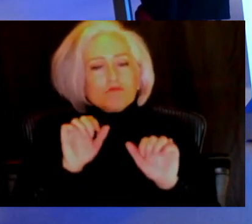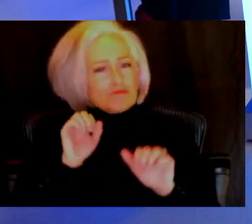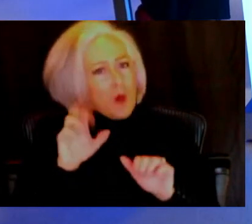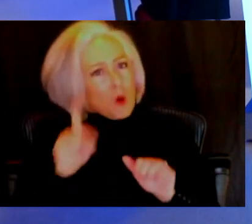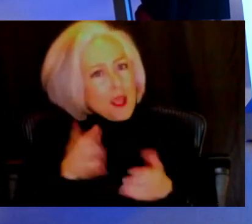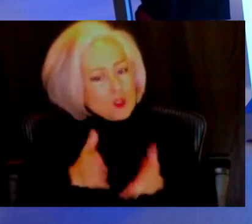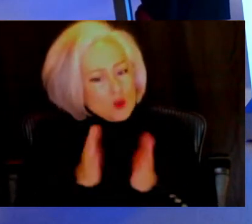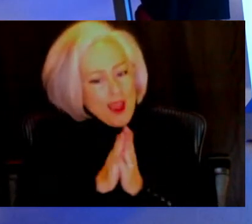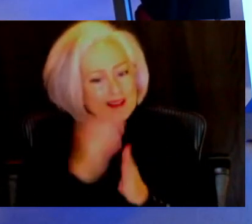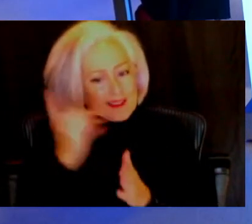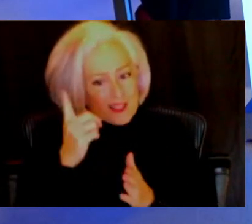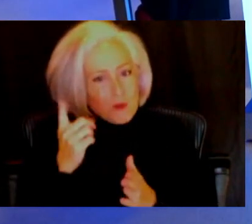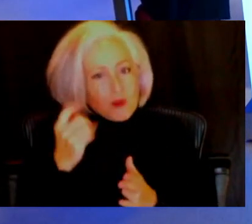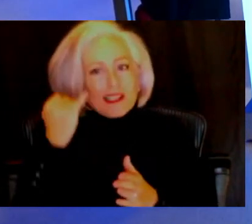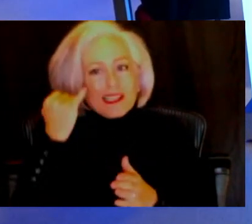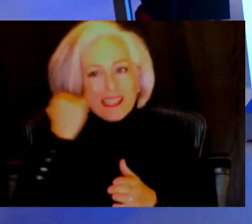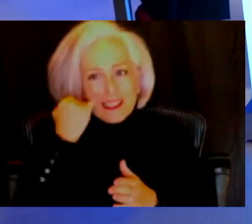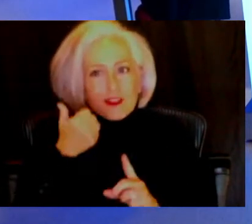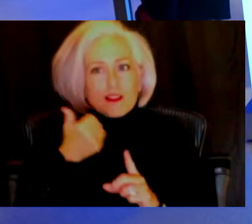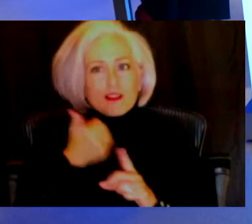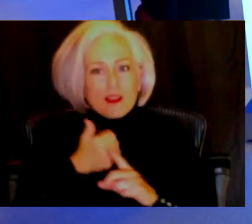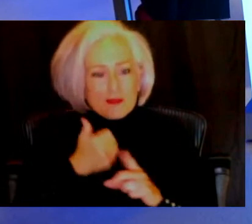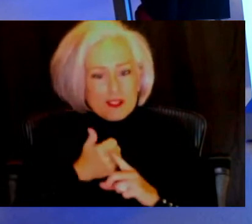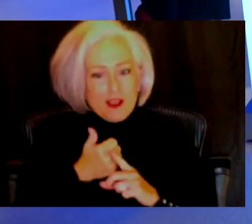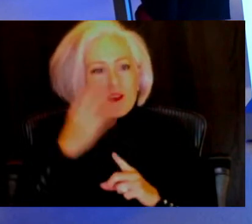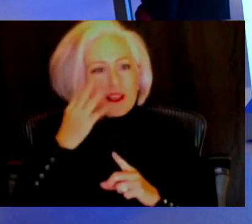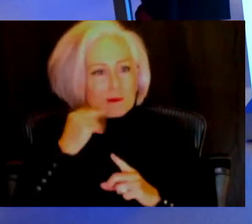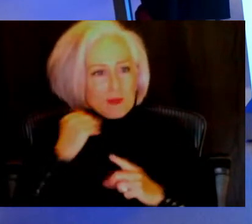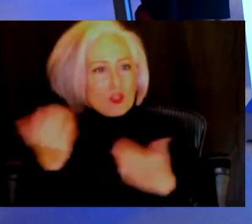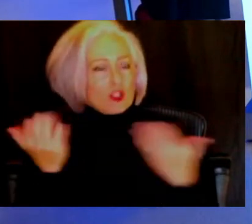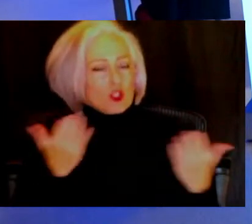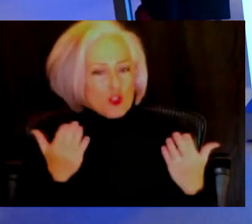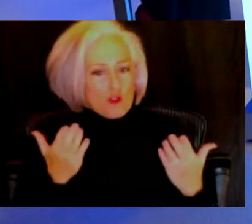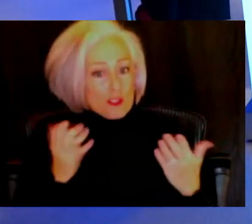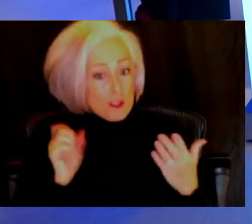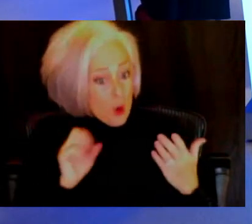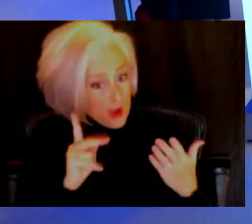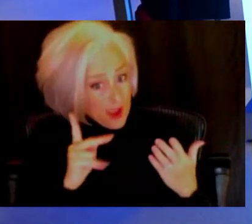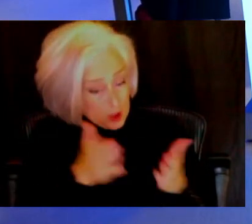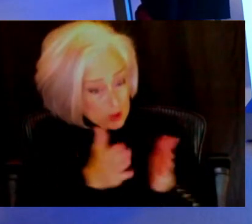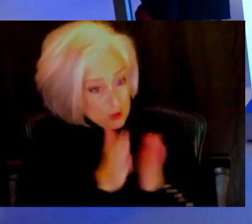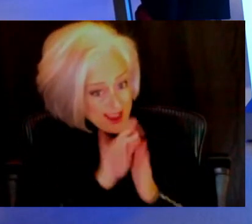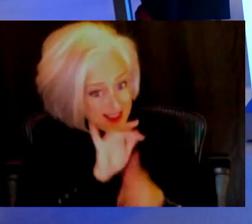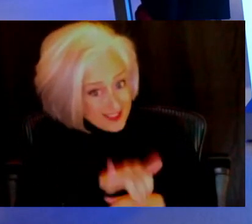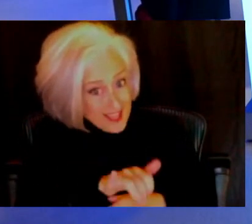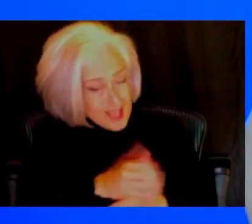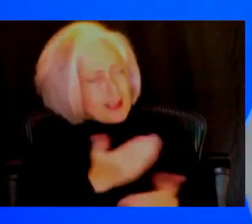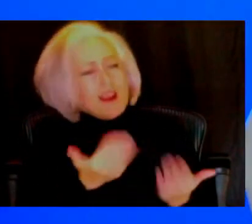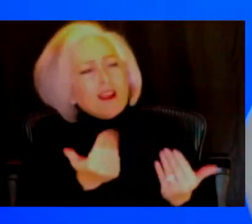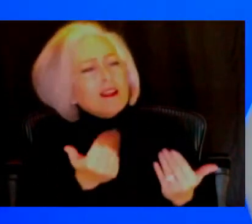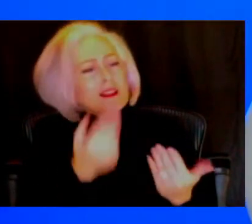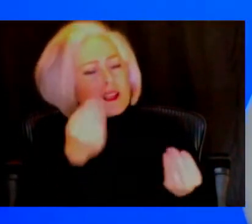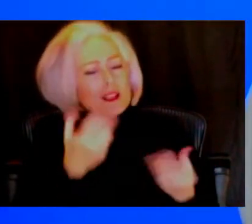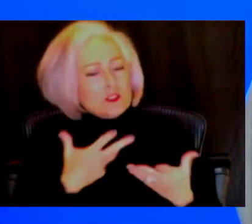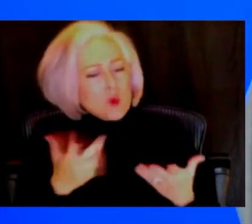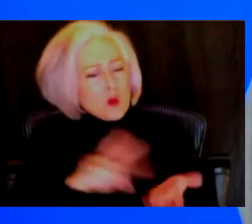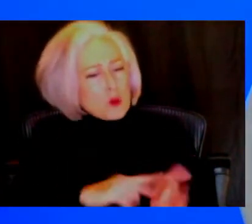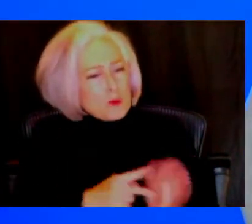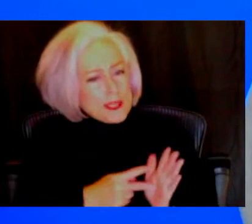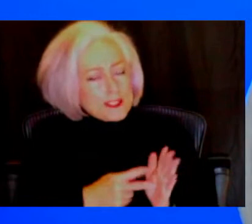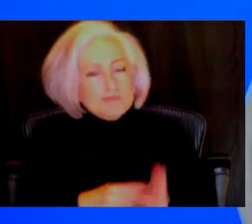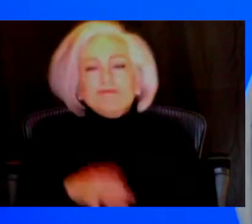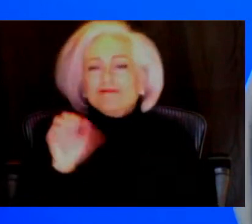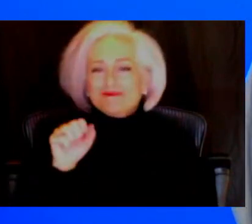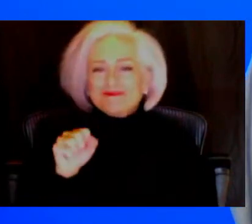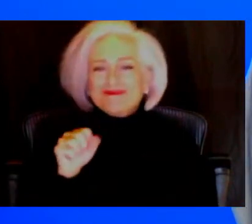if they've served, what that was like for them. It's okay to ask about that. Can you help us understand what you mean by that? Yeah, I think at the end